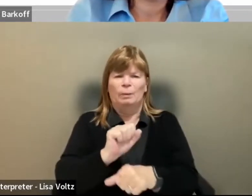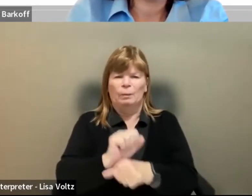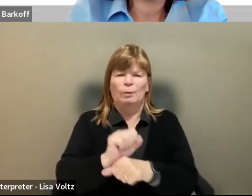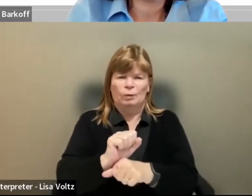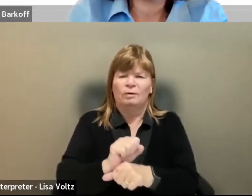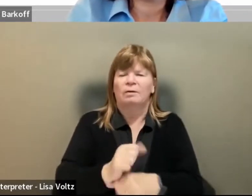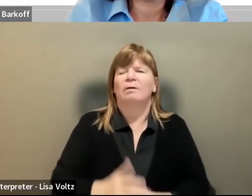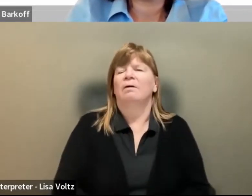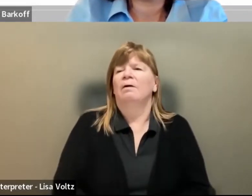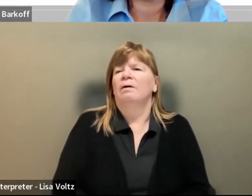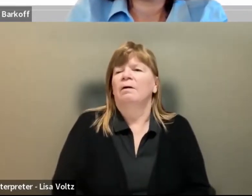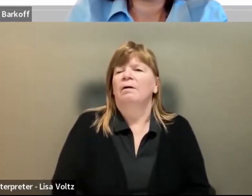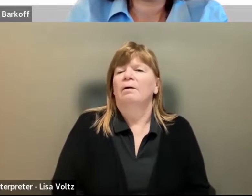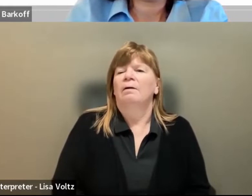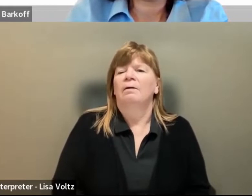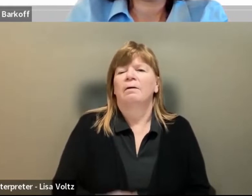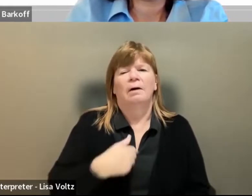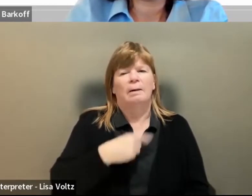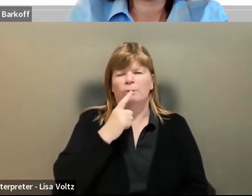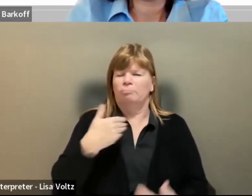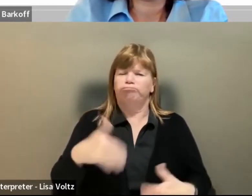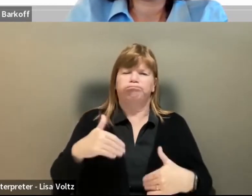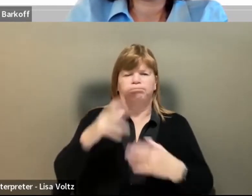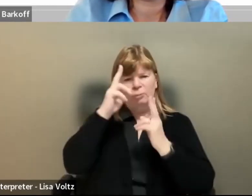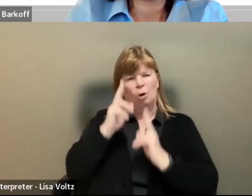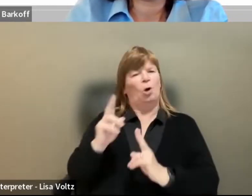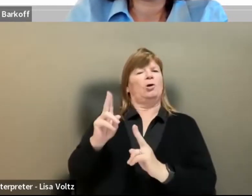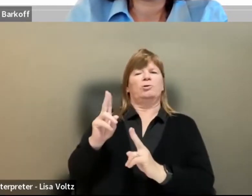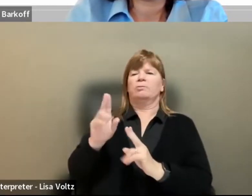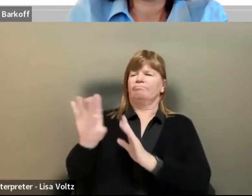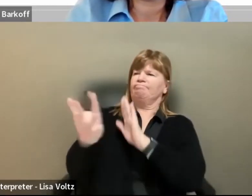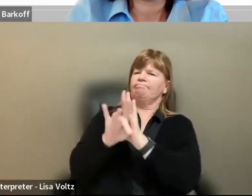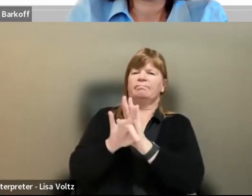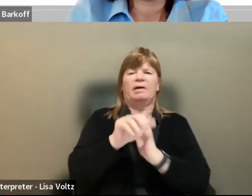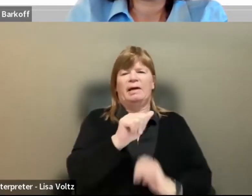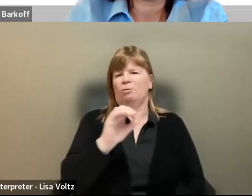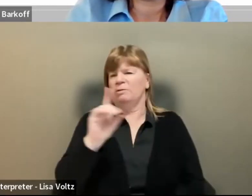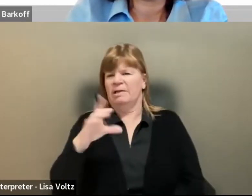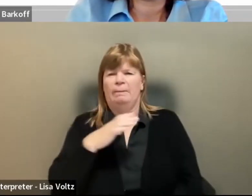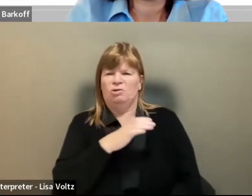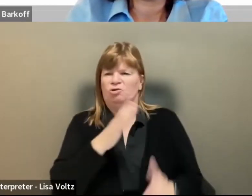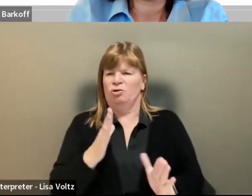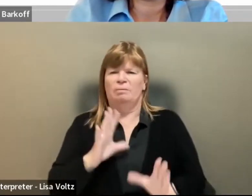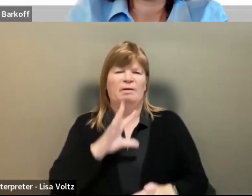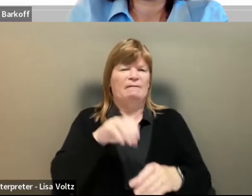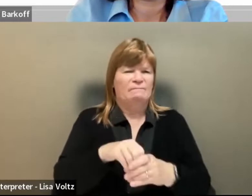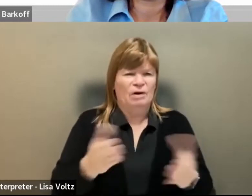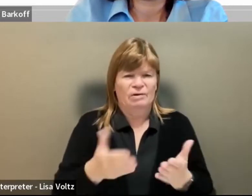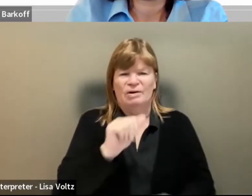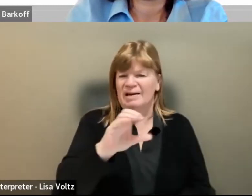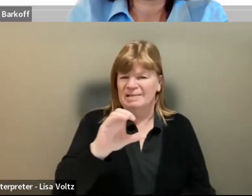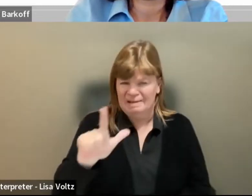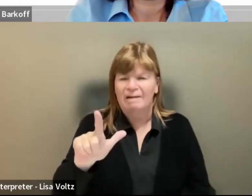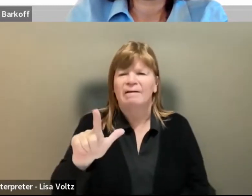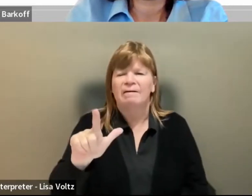am extremely honored to have been appointed as the AOD commissioner and to be here at ACL.